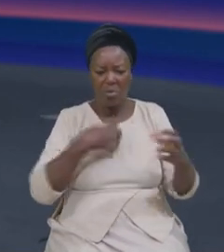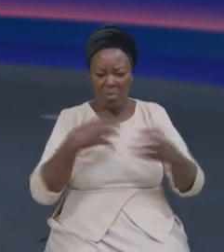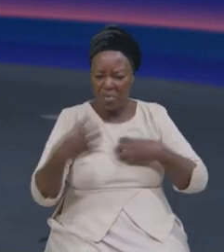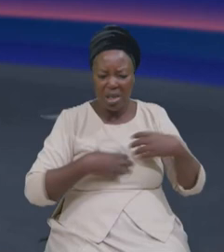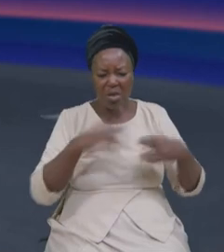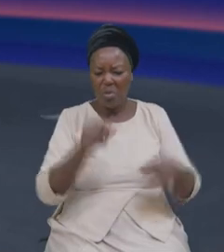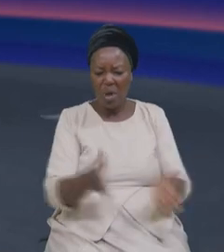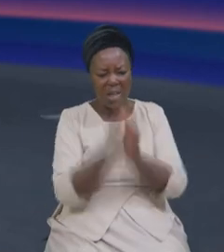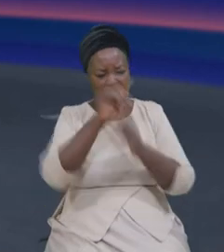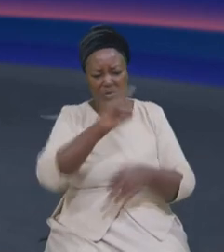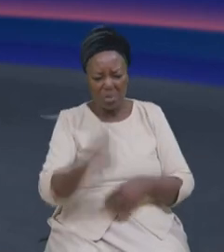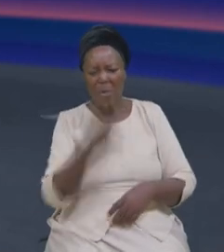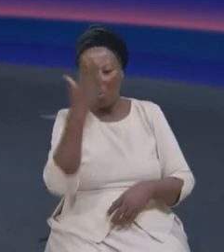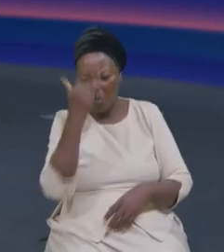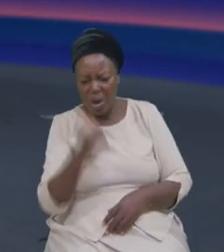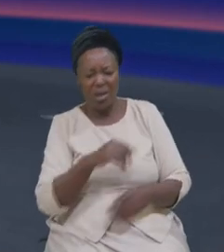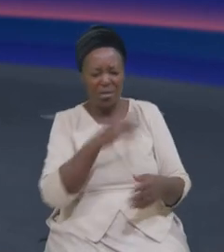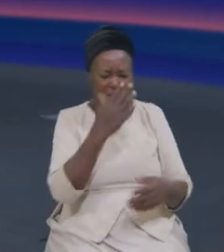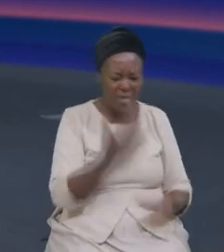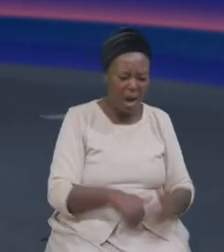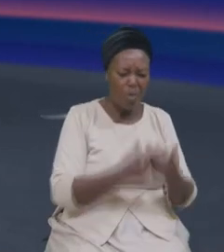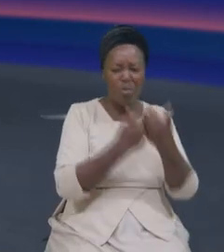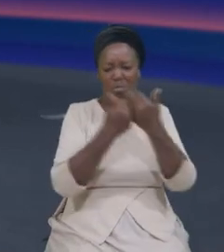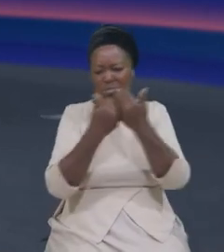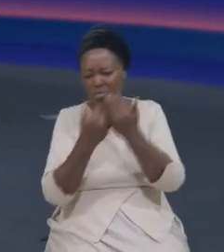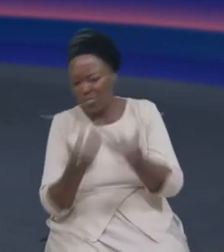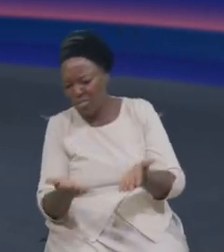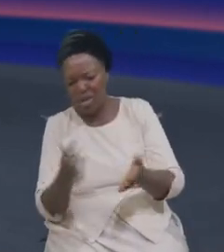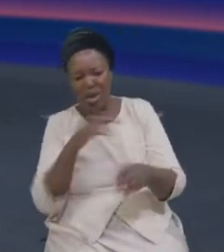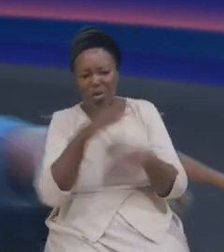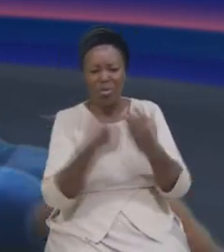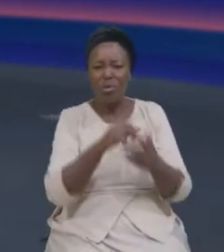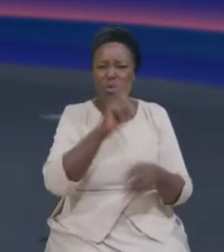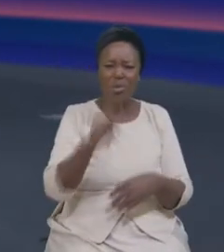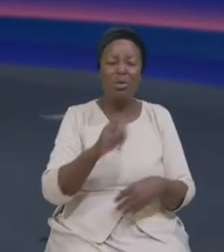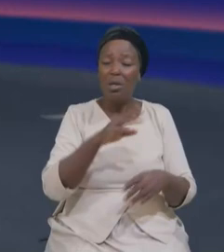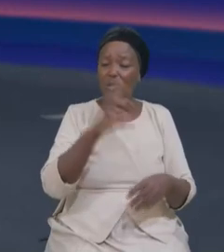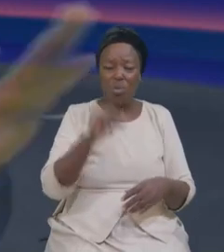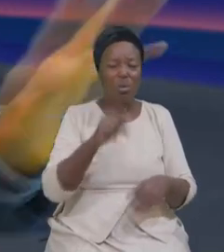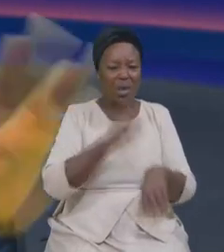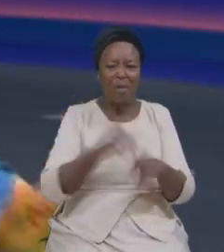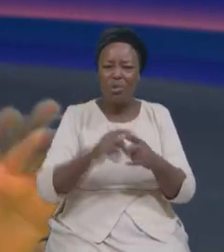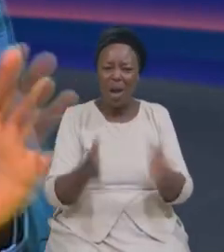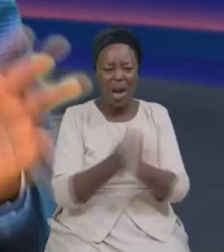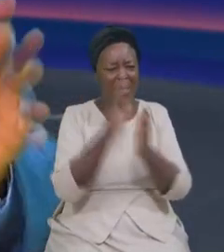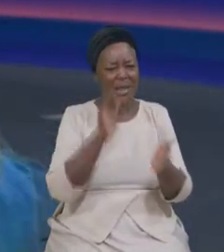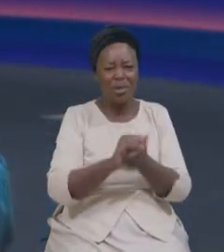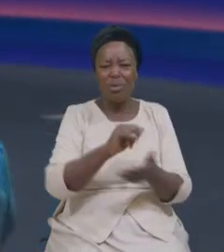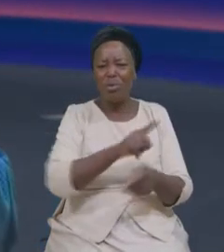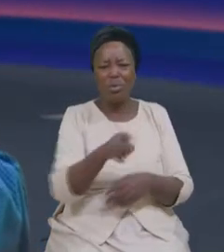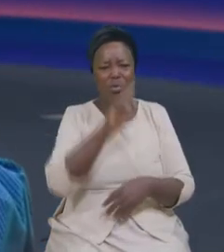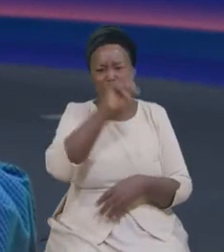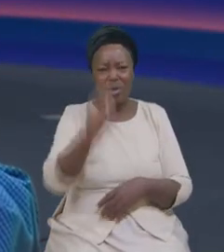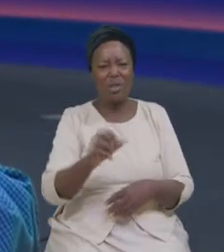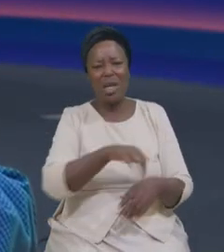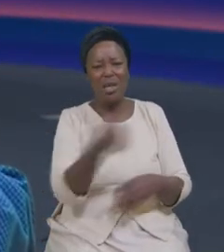asking question, why is this and why is that? Why is why? No questions anymore.